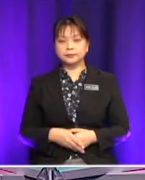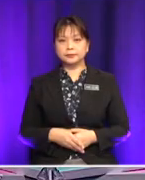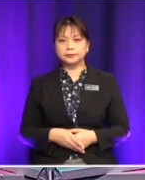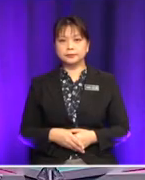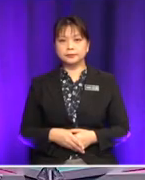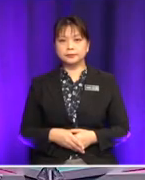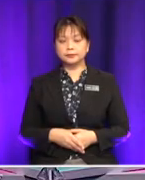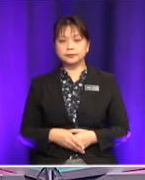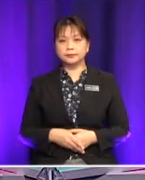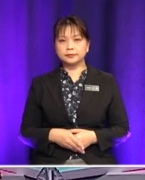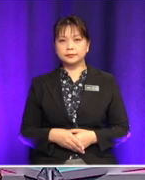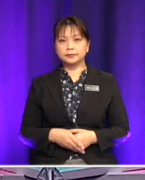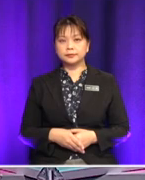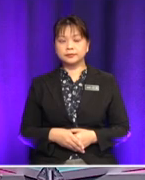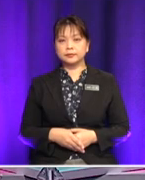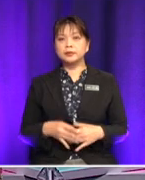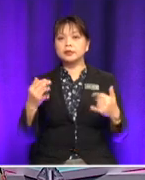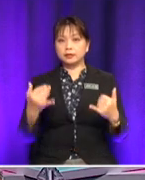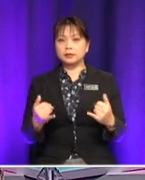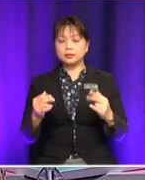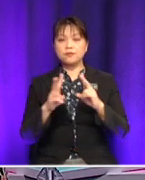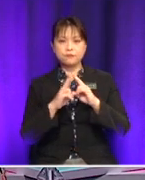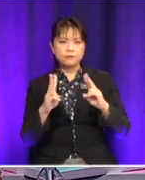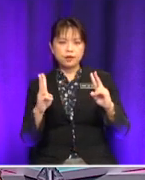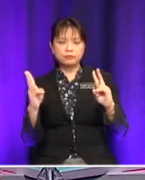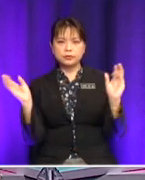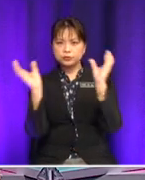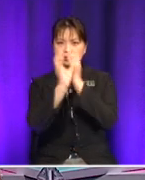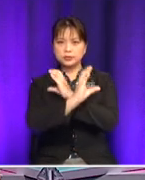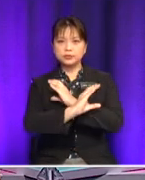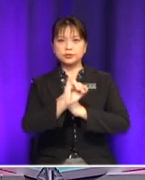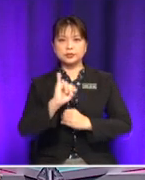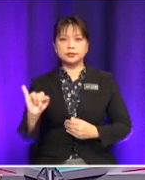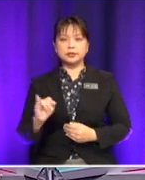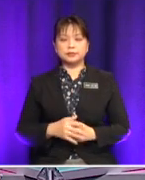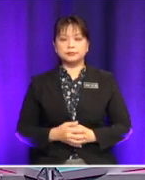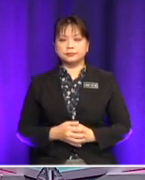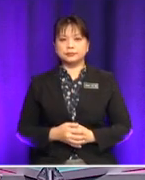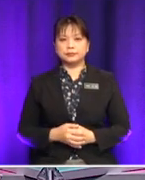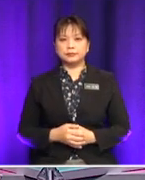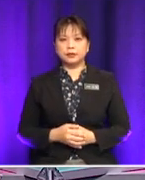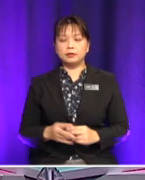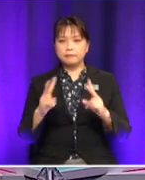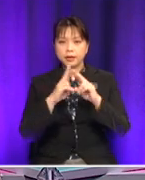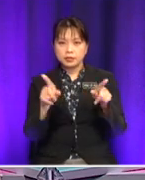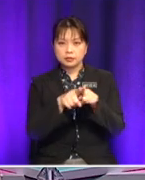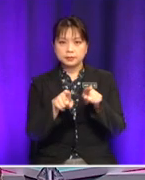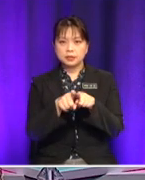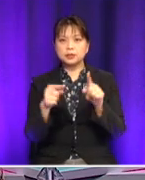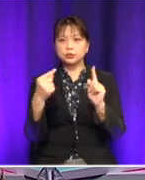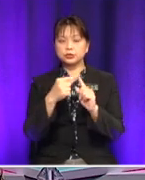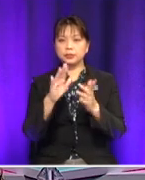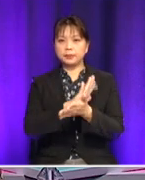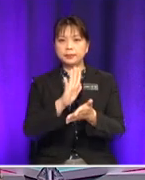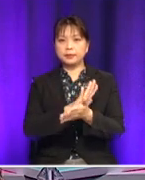segment, which is very challenging. You know why, Shafika? Why is it? This section will be similar to the paper 4, section